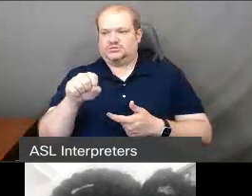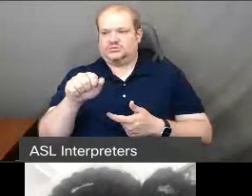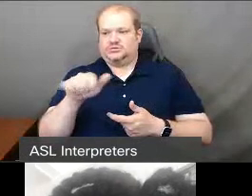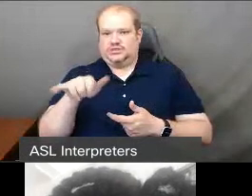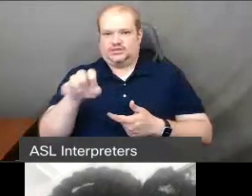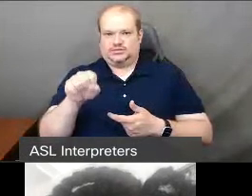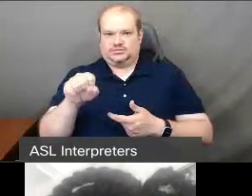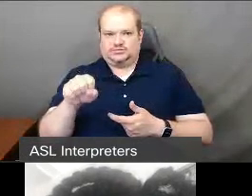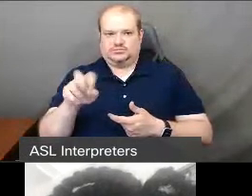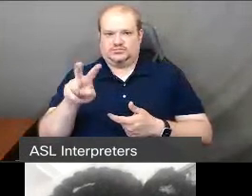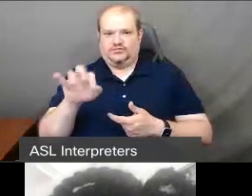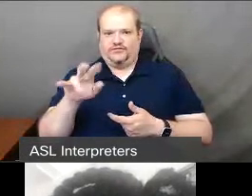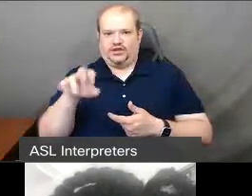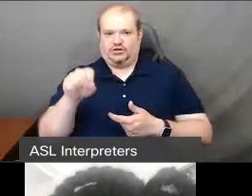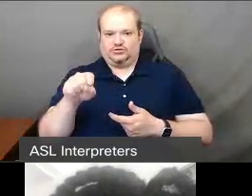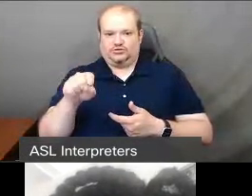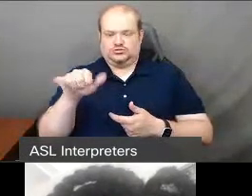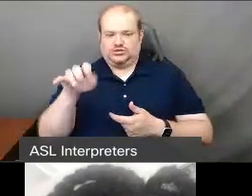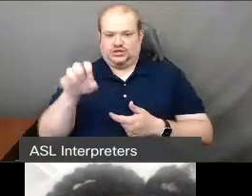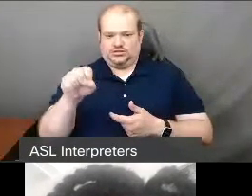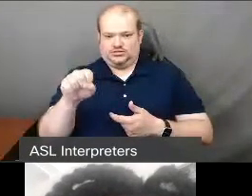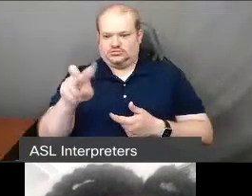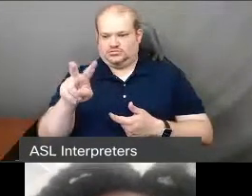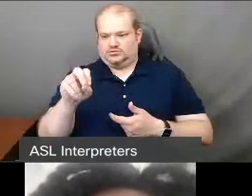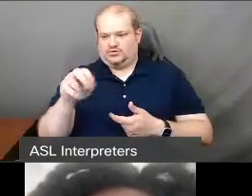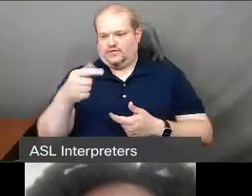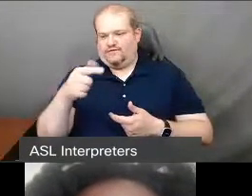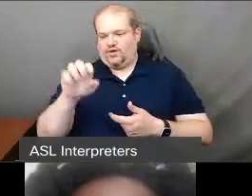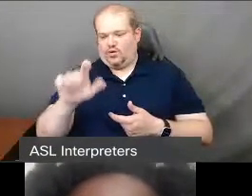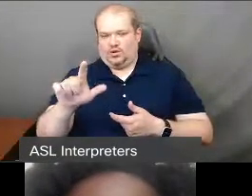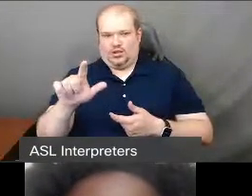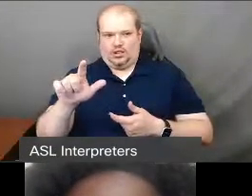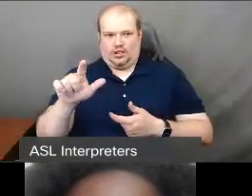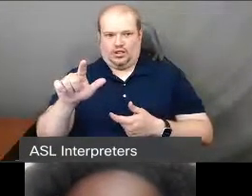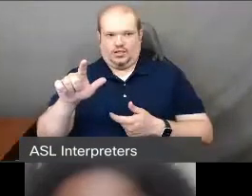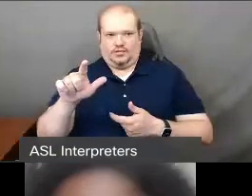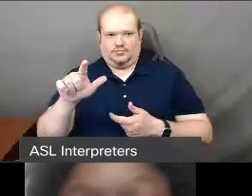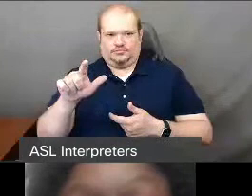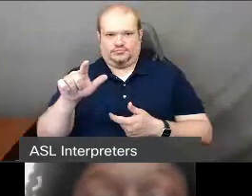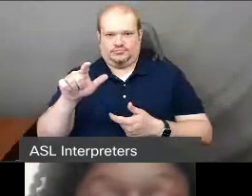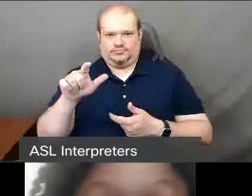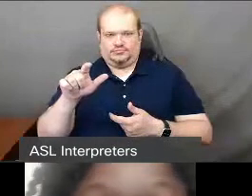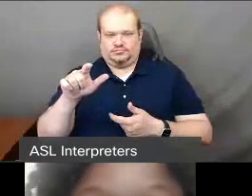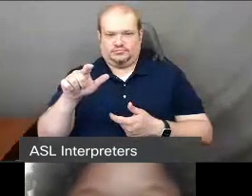Aye. Vickers, Aye. Vogel.